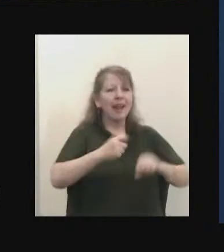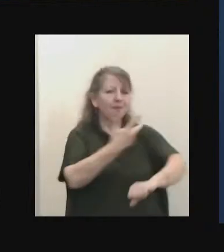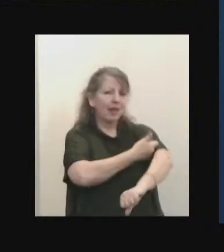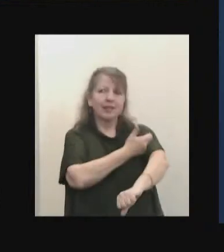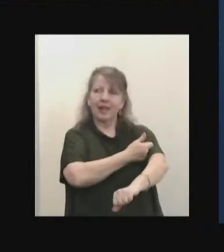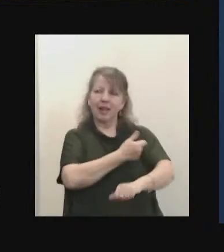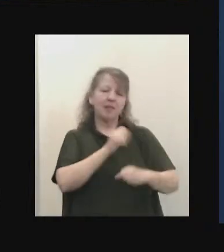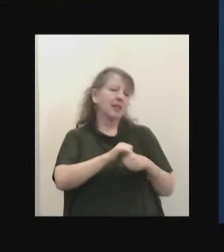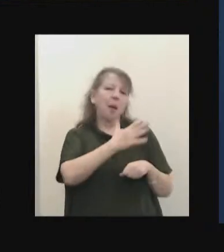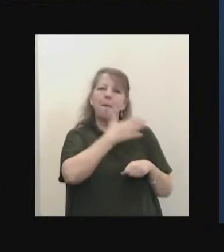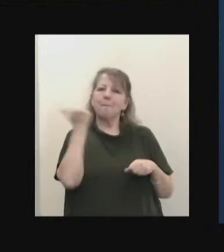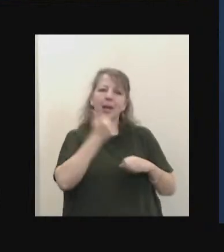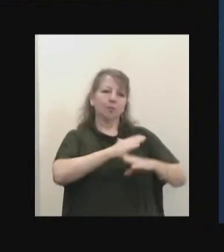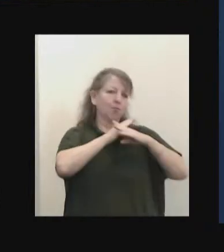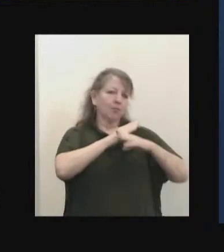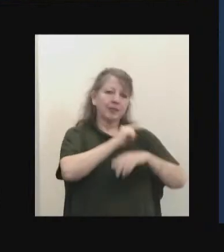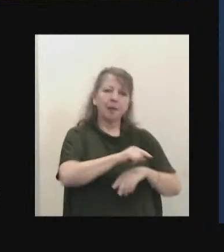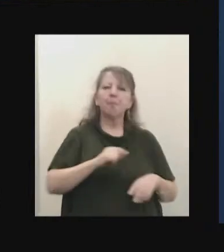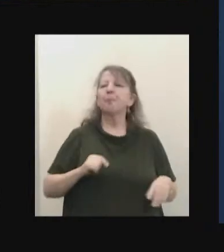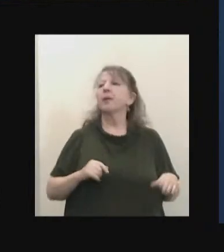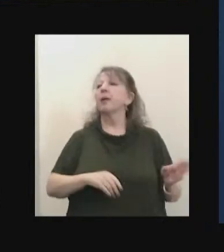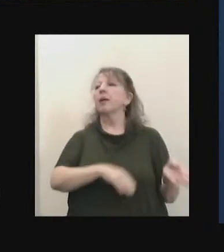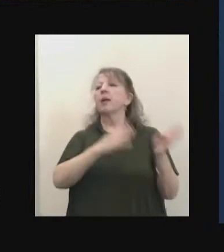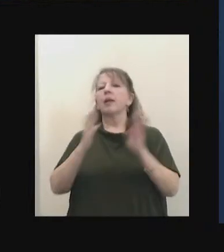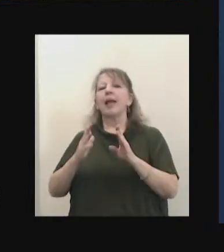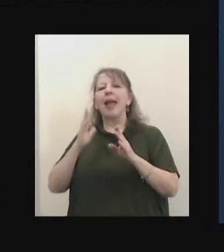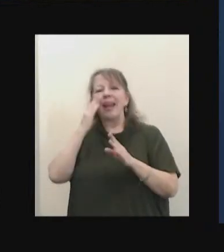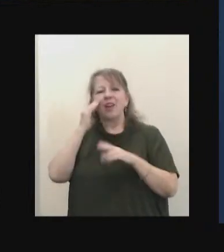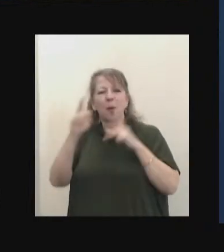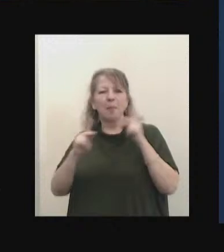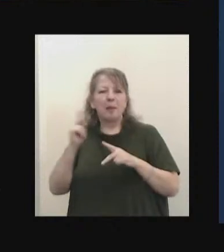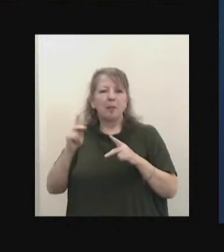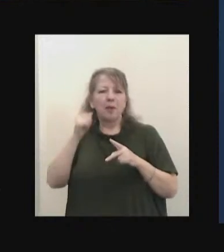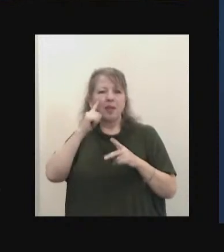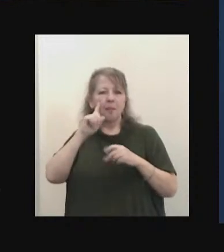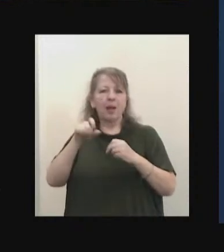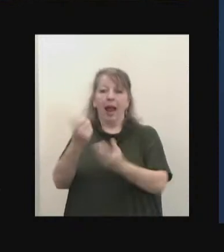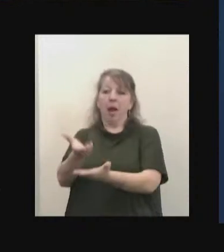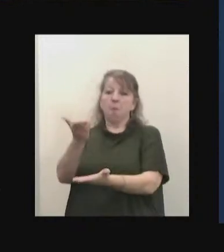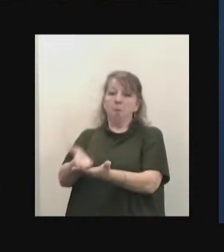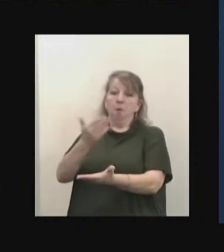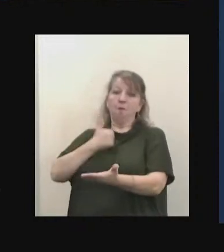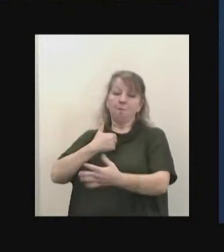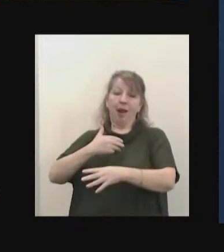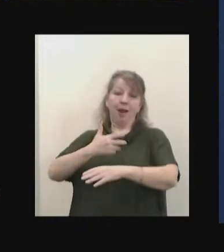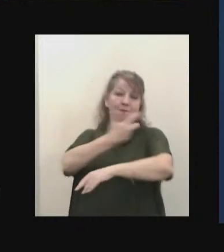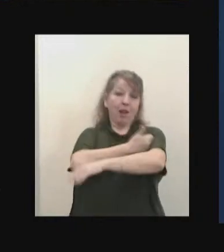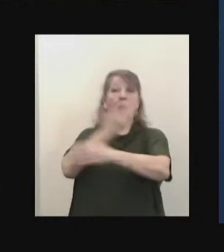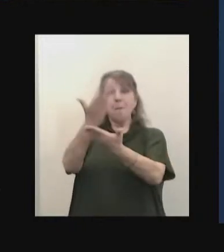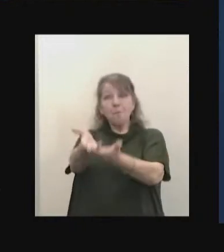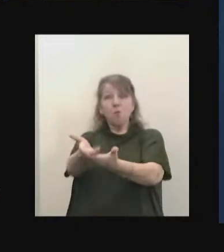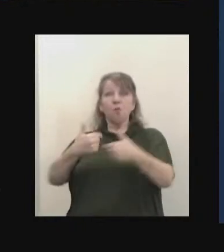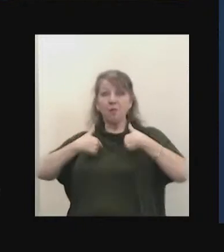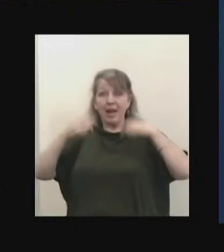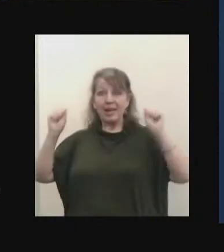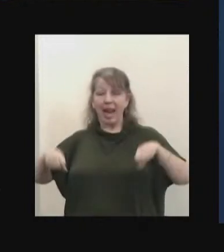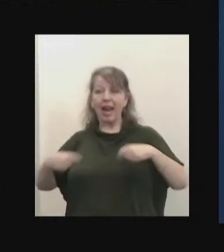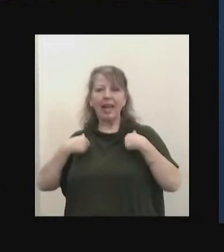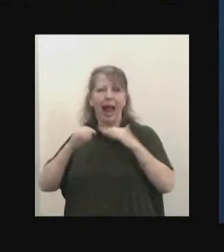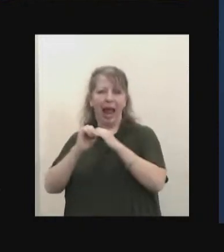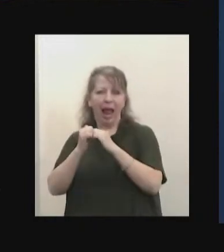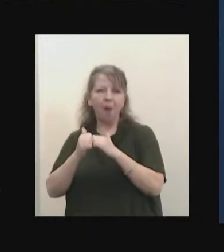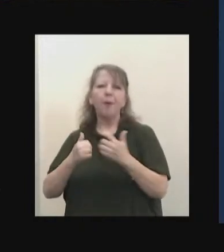that people are thinking about being able to prove their vaccination status. So